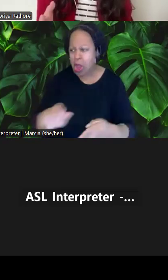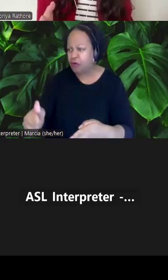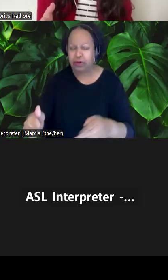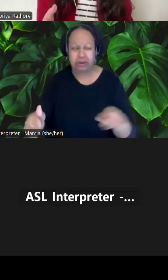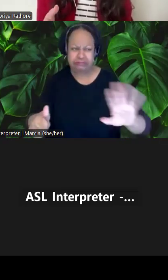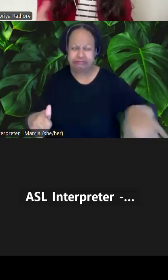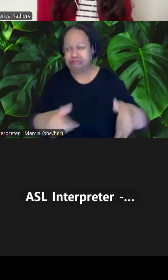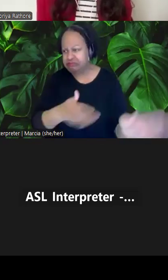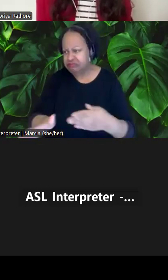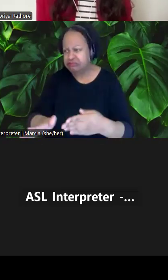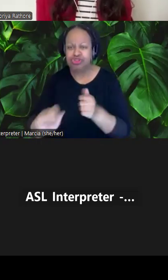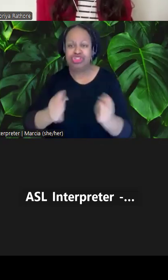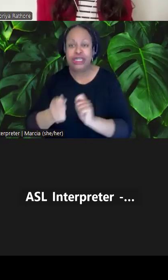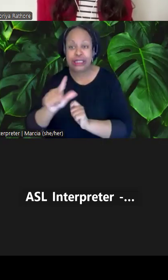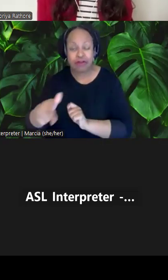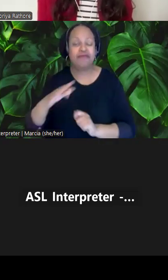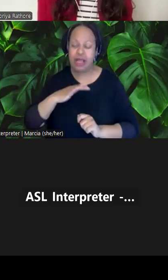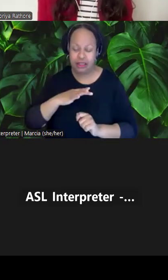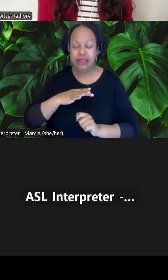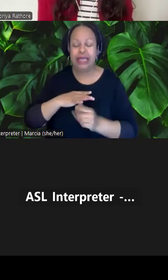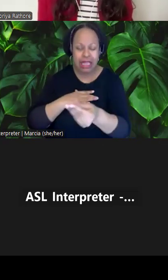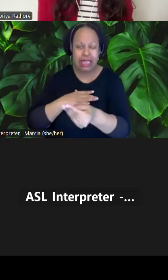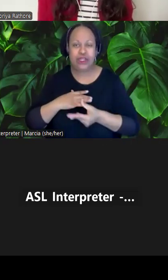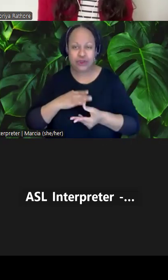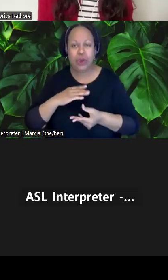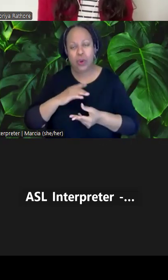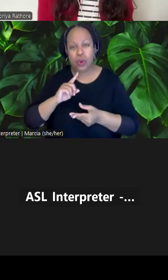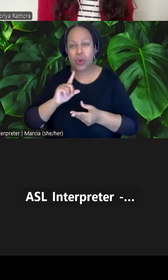You can report your changes later in your final report.